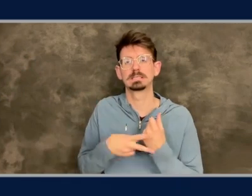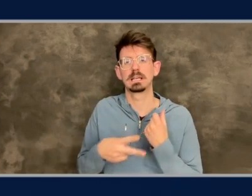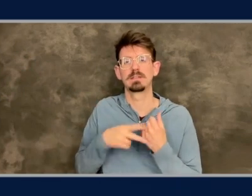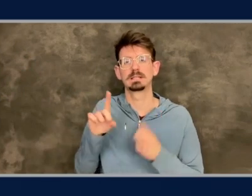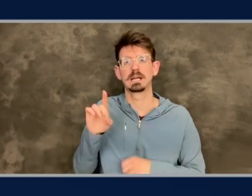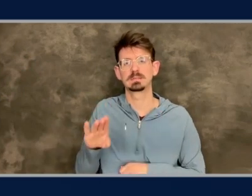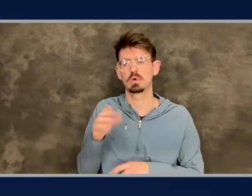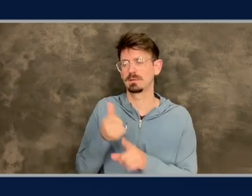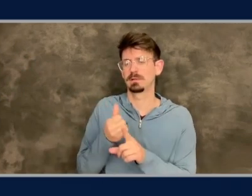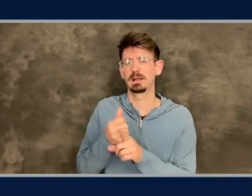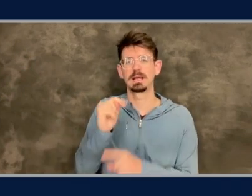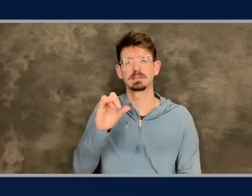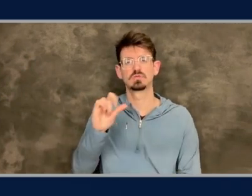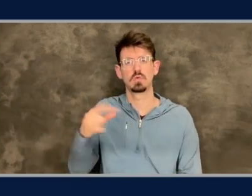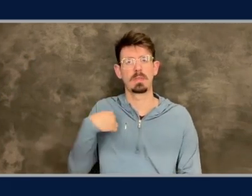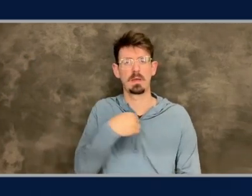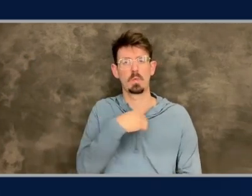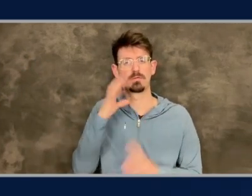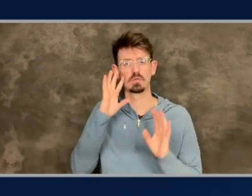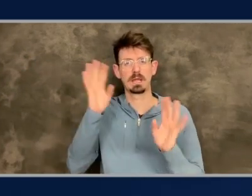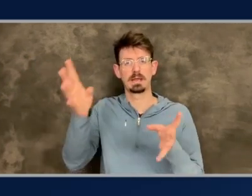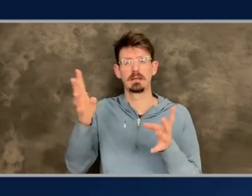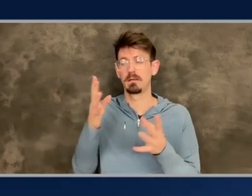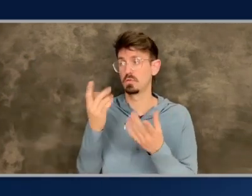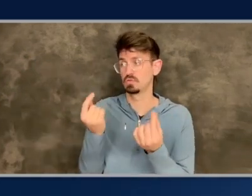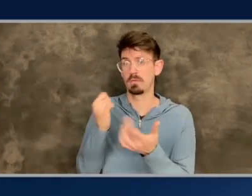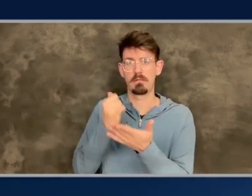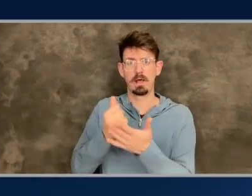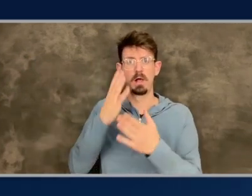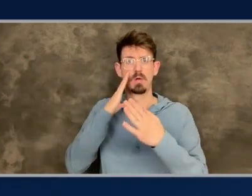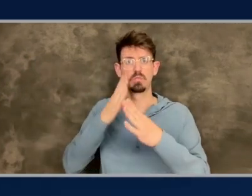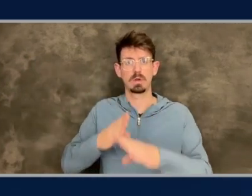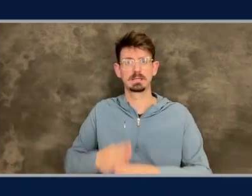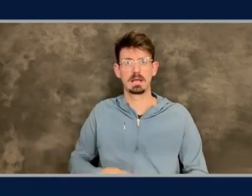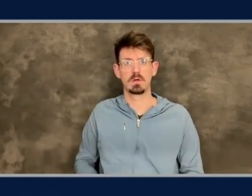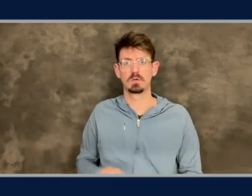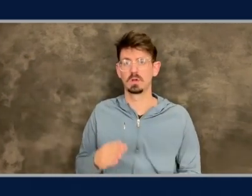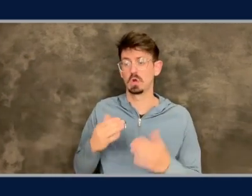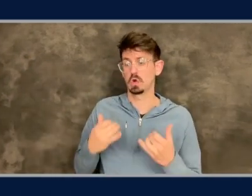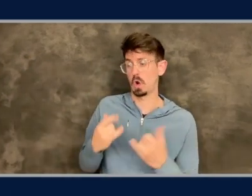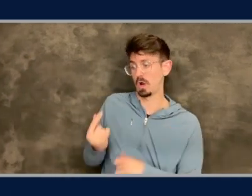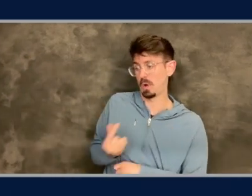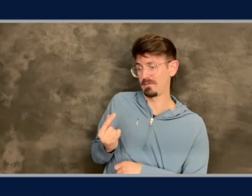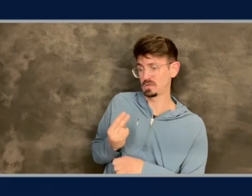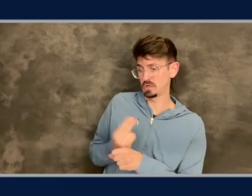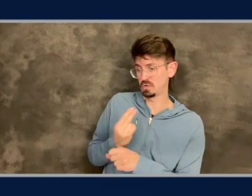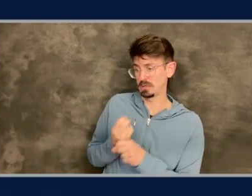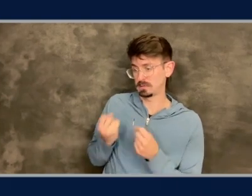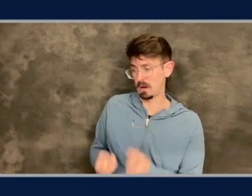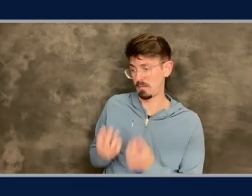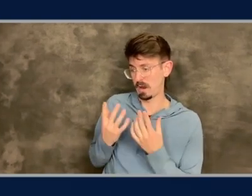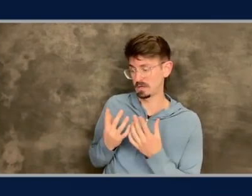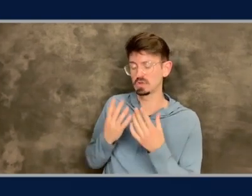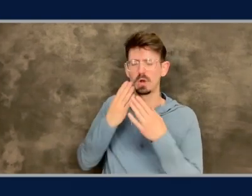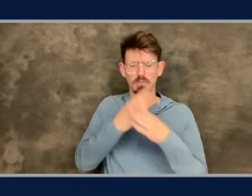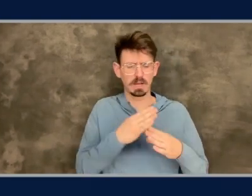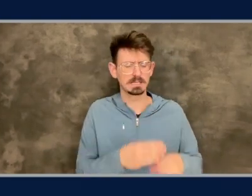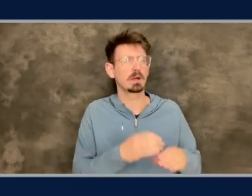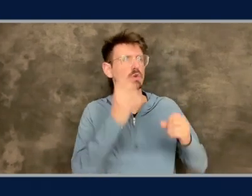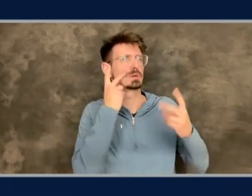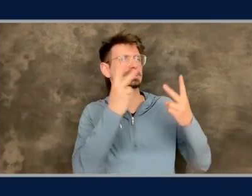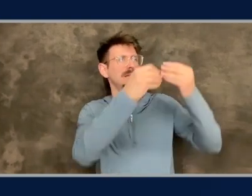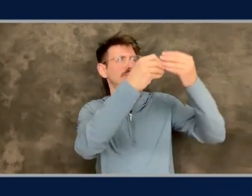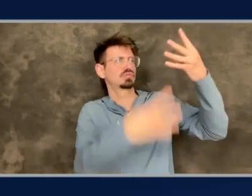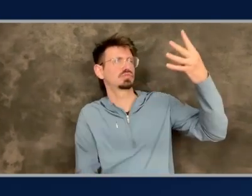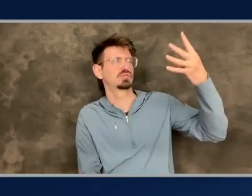tool that we created that will help break down what your current Graviton usage is and then see those insights. And then if you go down